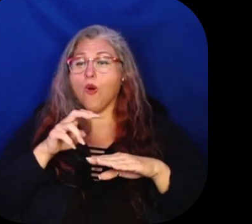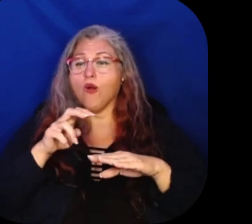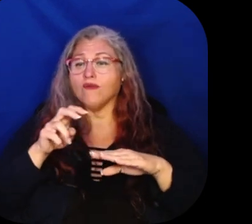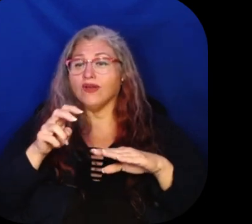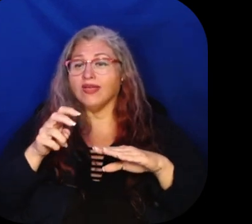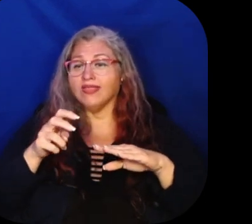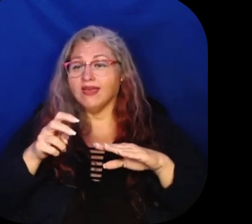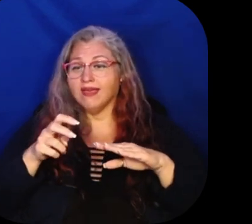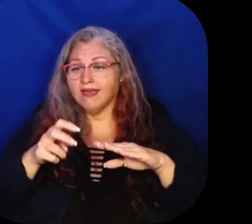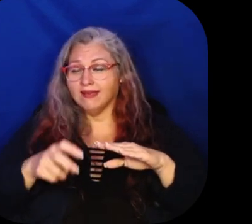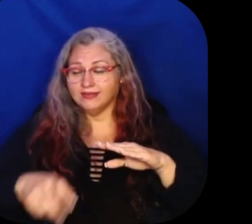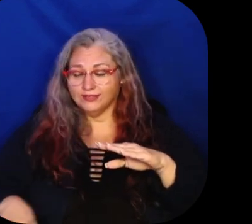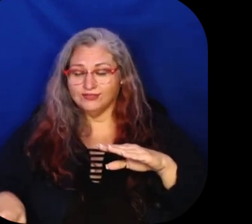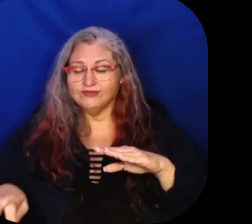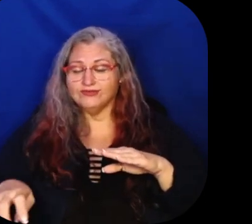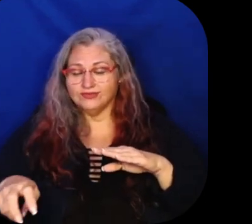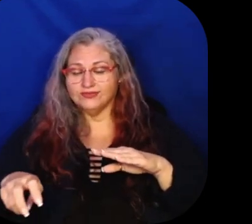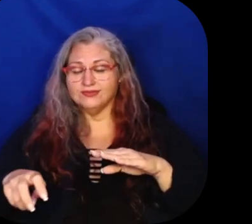edge,